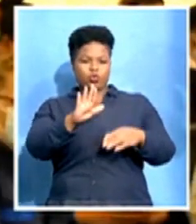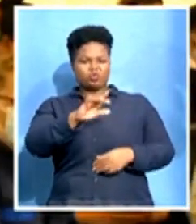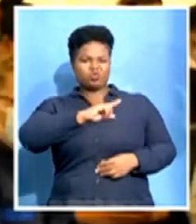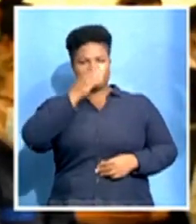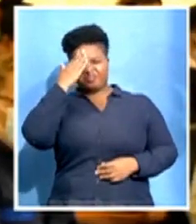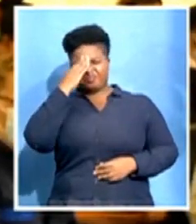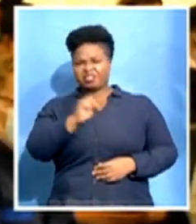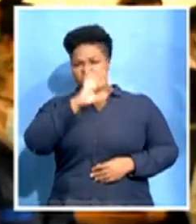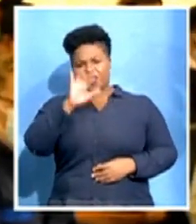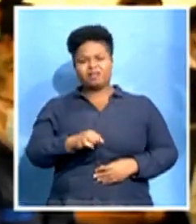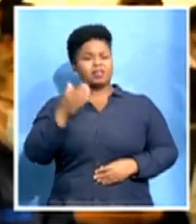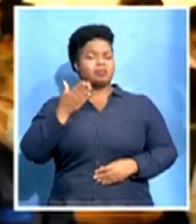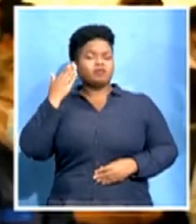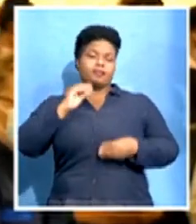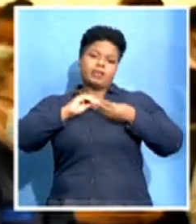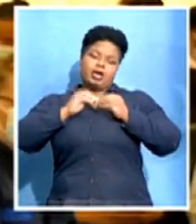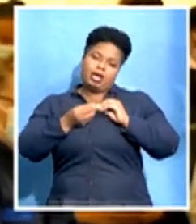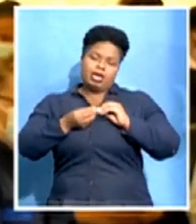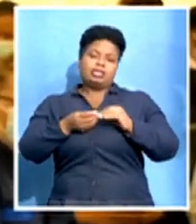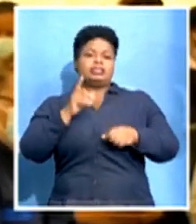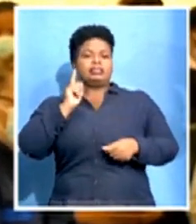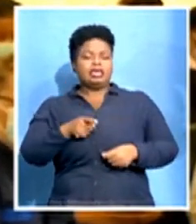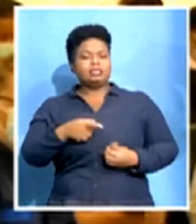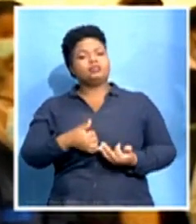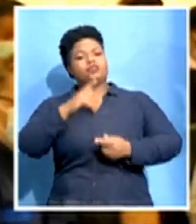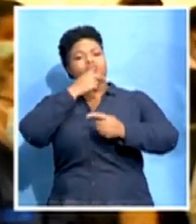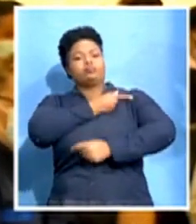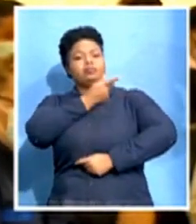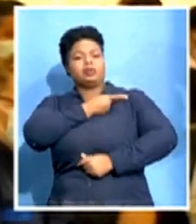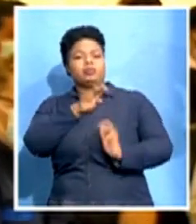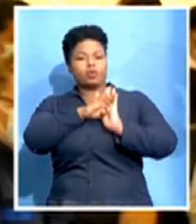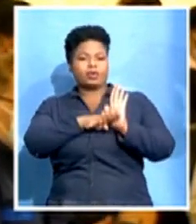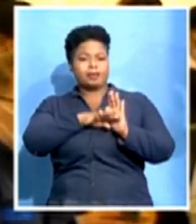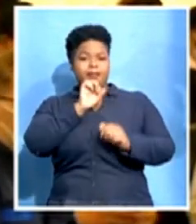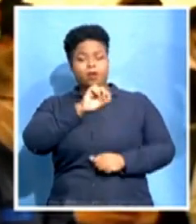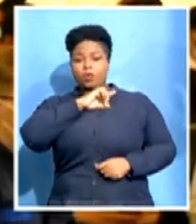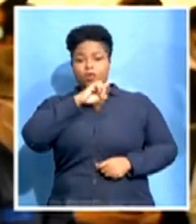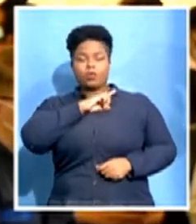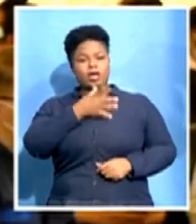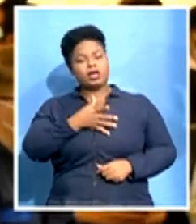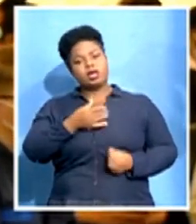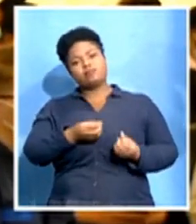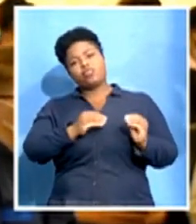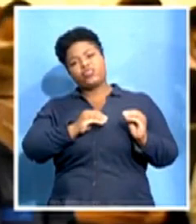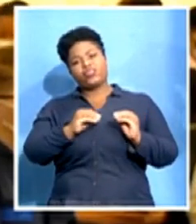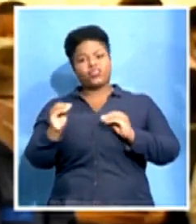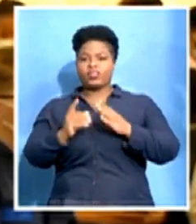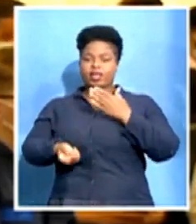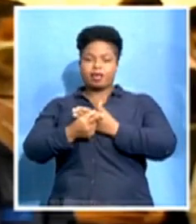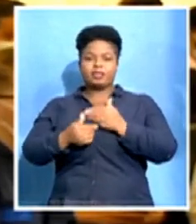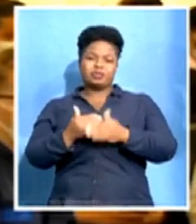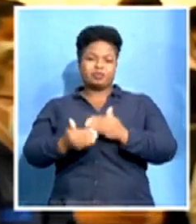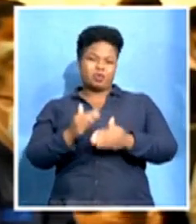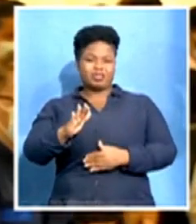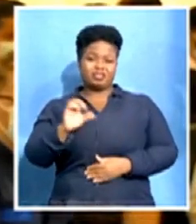its vaccination rollout program after, of course, several delays in the process. South Africa, of course, starting with the